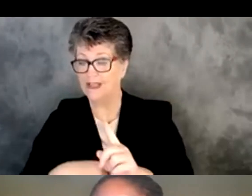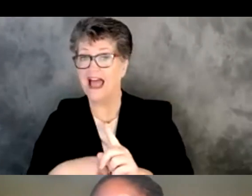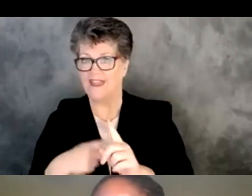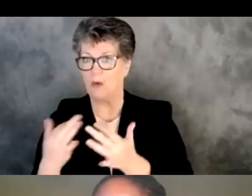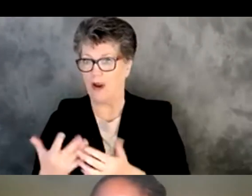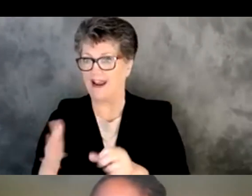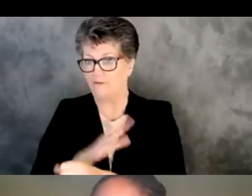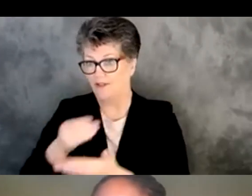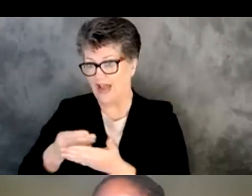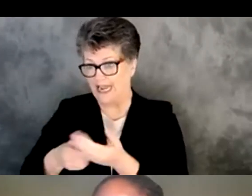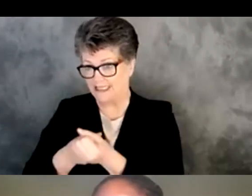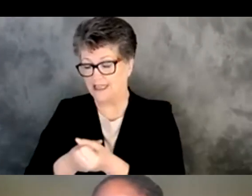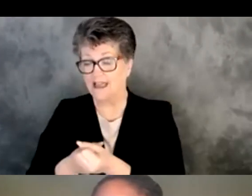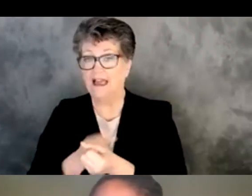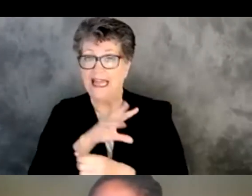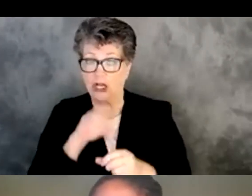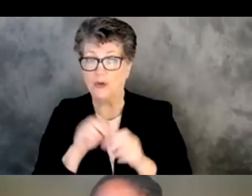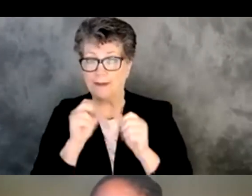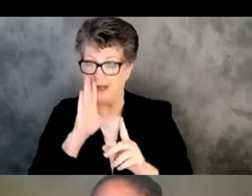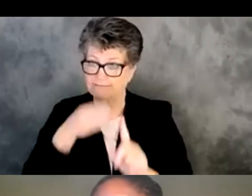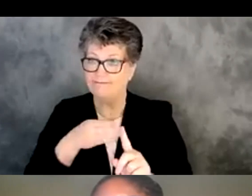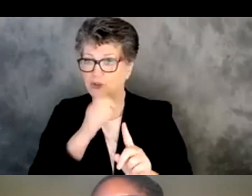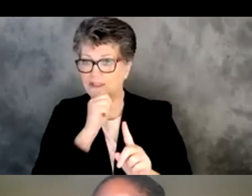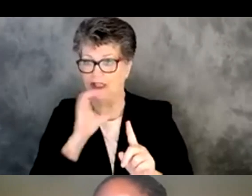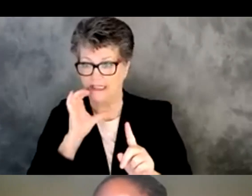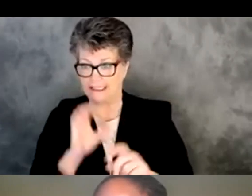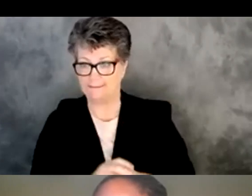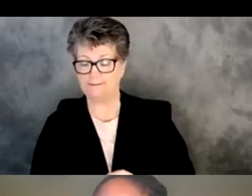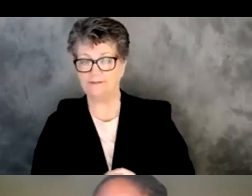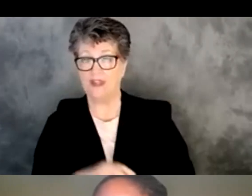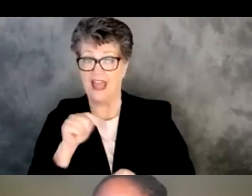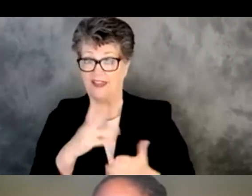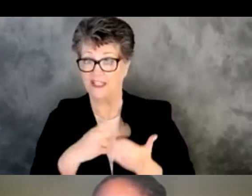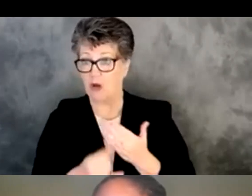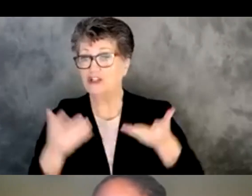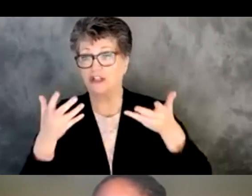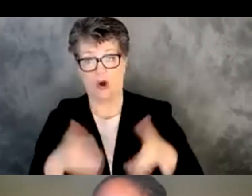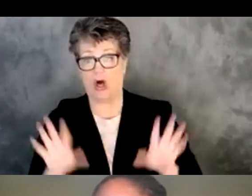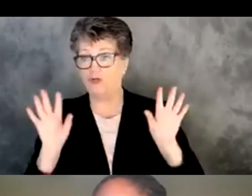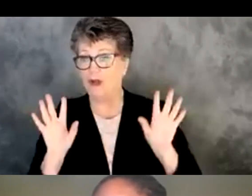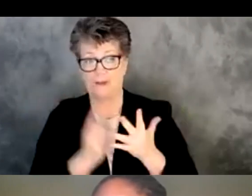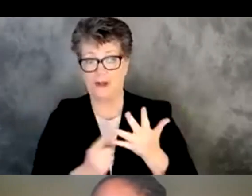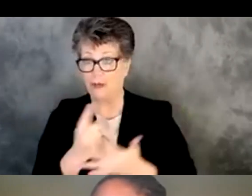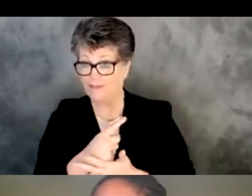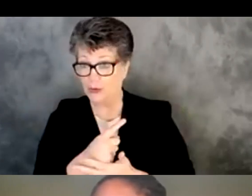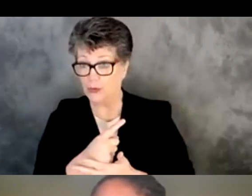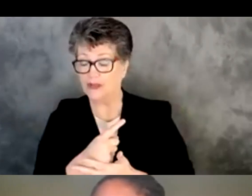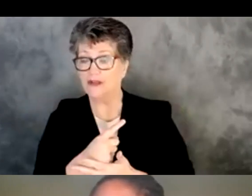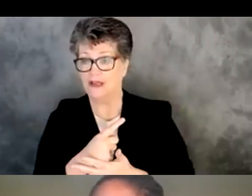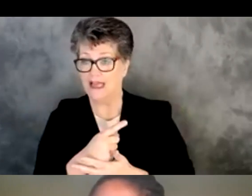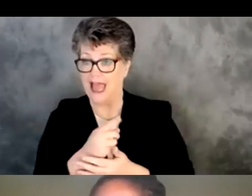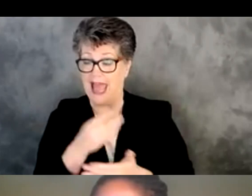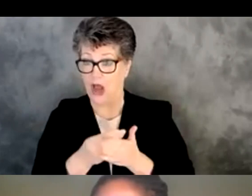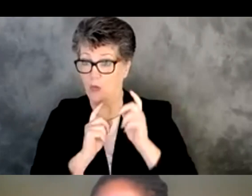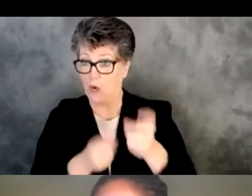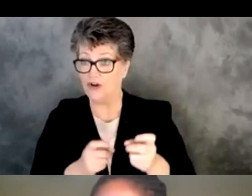financing, including many dedicated to senior housing. These projects have already been reviewed and awarded funds by